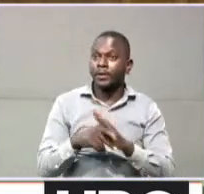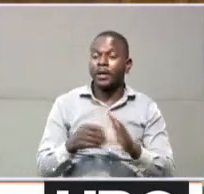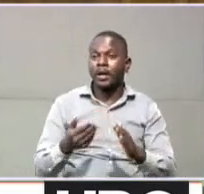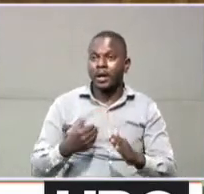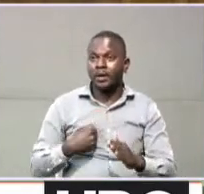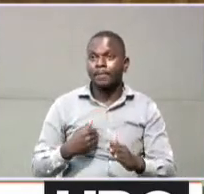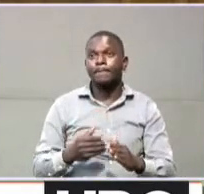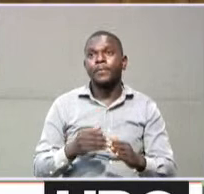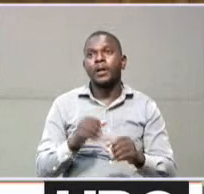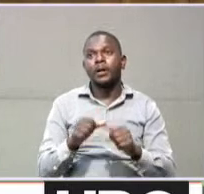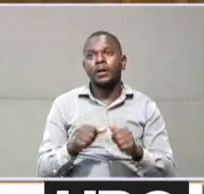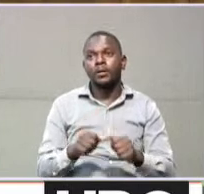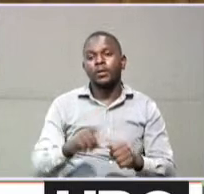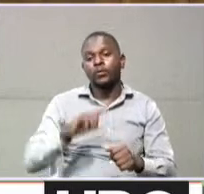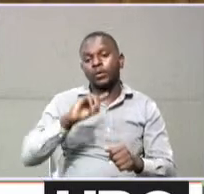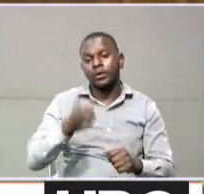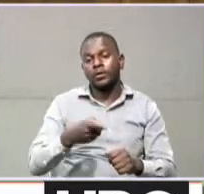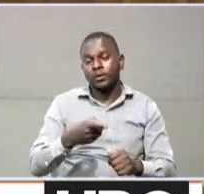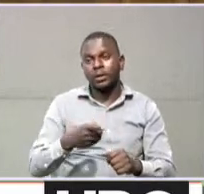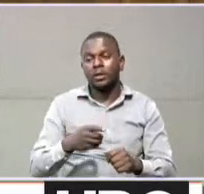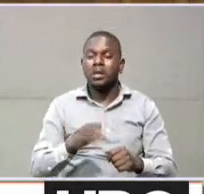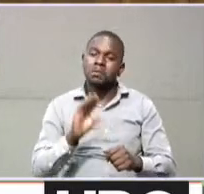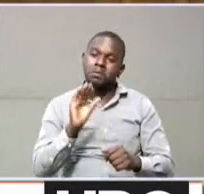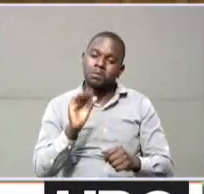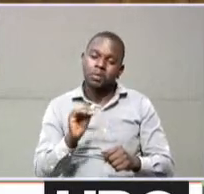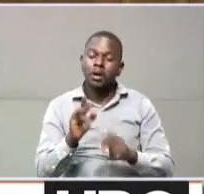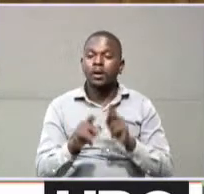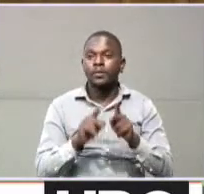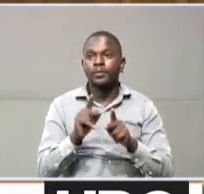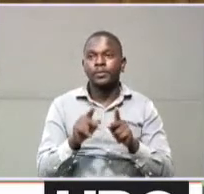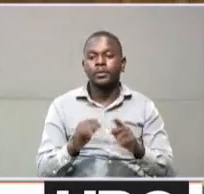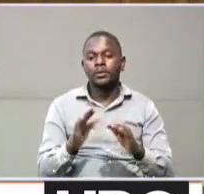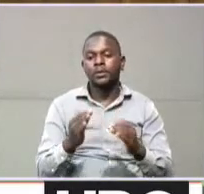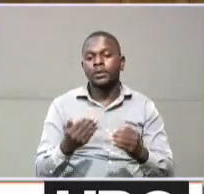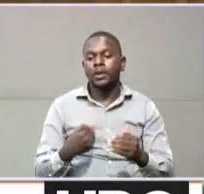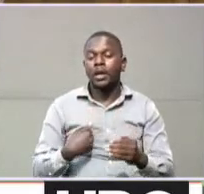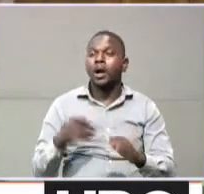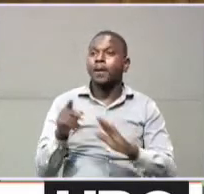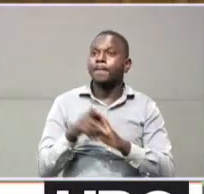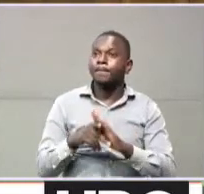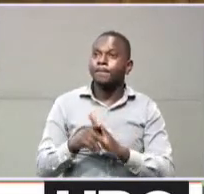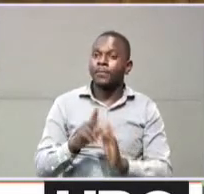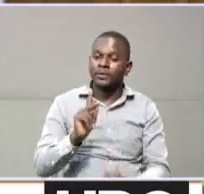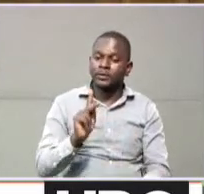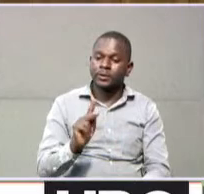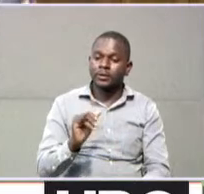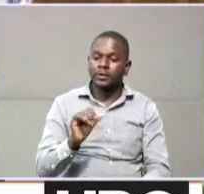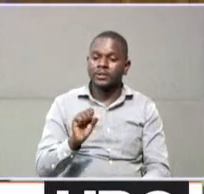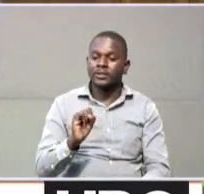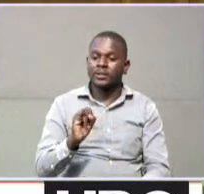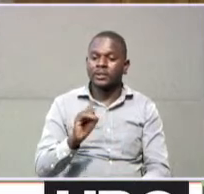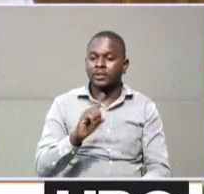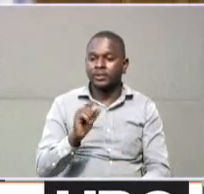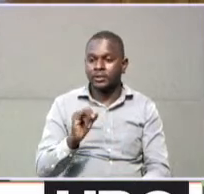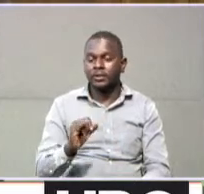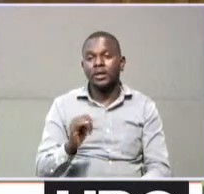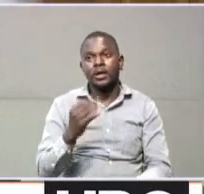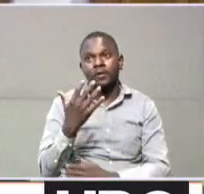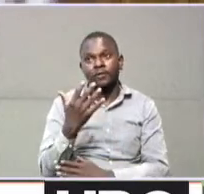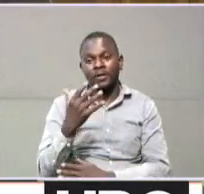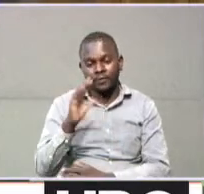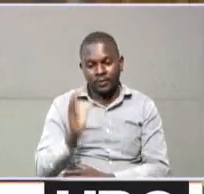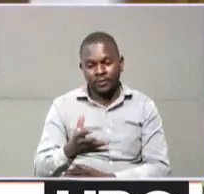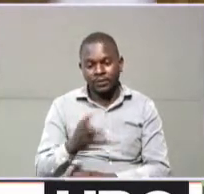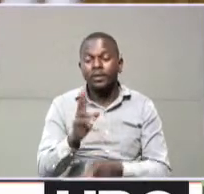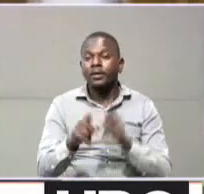parish which has less than one thousand people and i have a parish like cities which has over 5